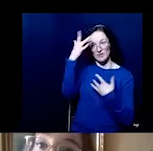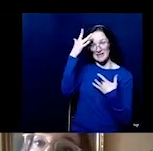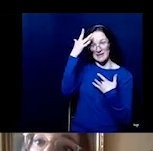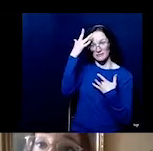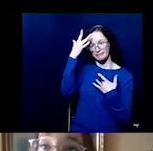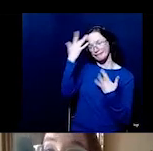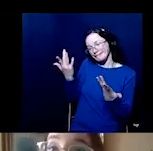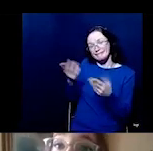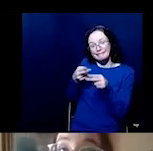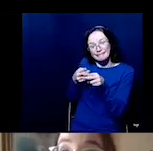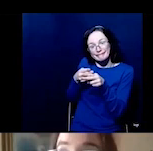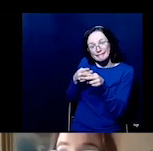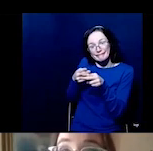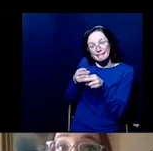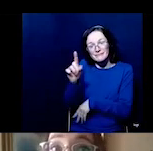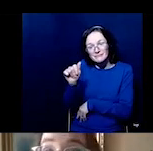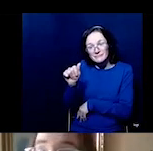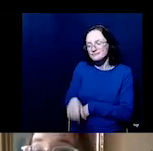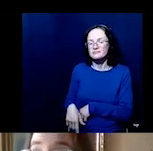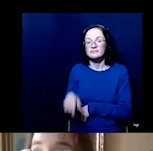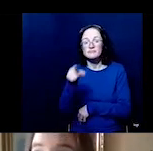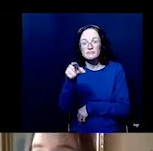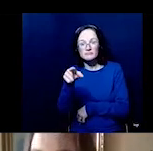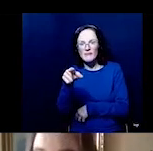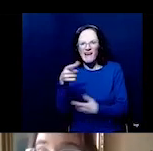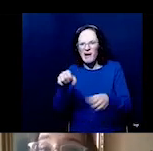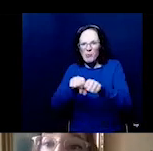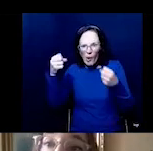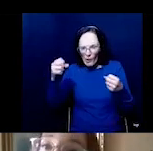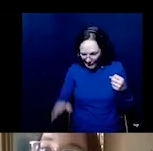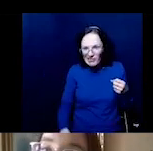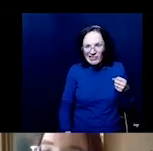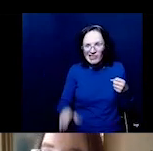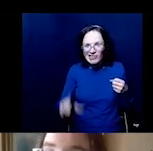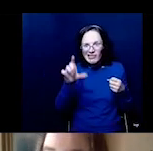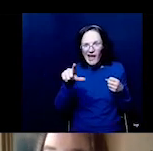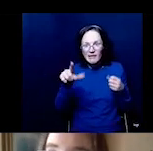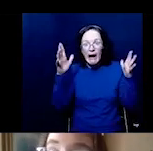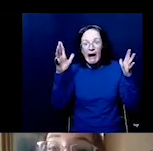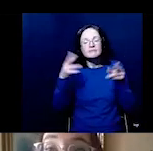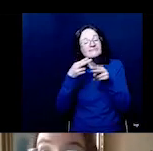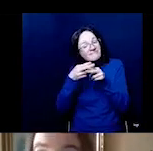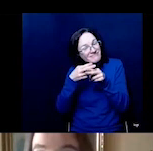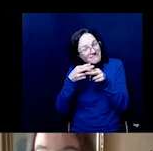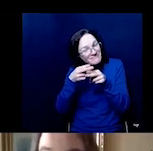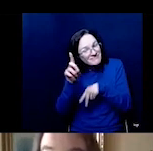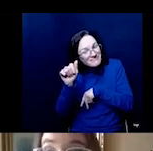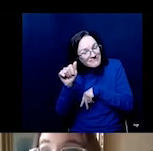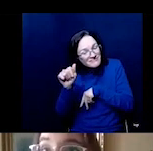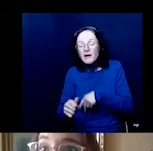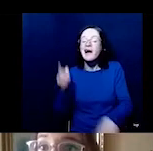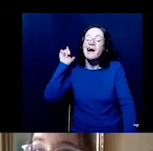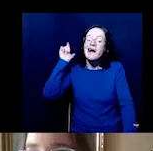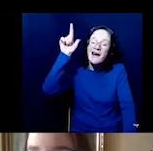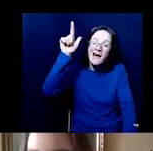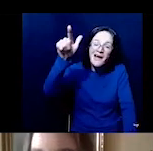certain point gonna need accommodations or gonna need disability rights. So why not create a society where everyone can benefit no